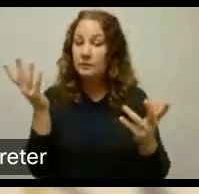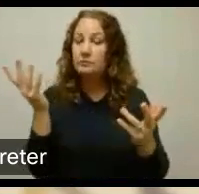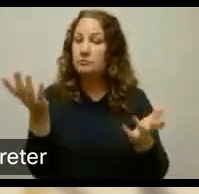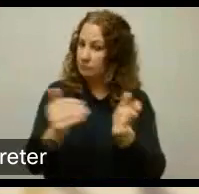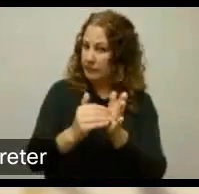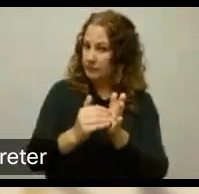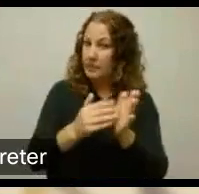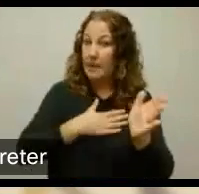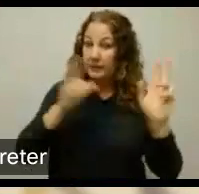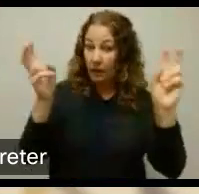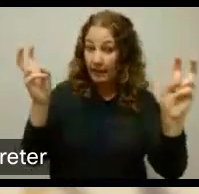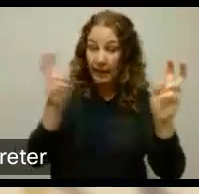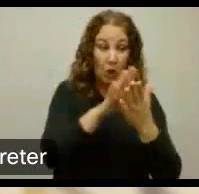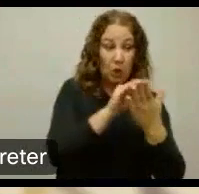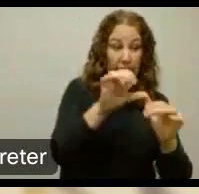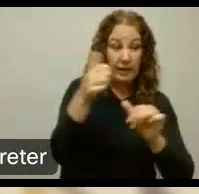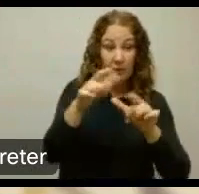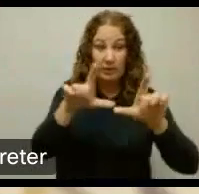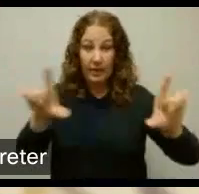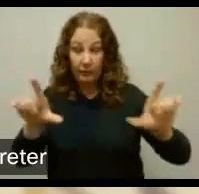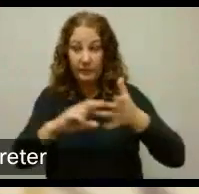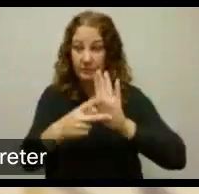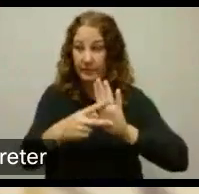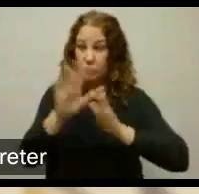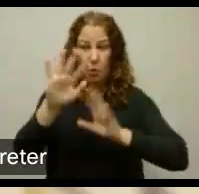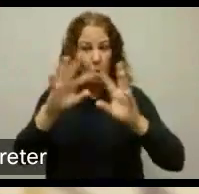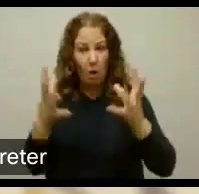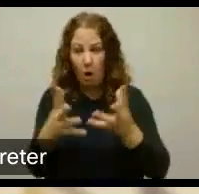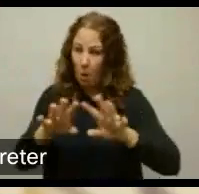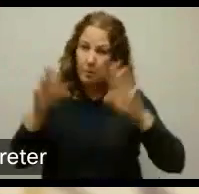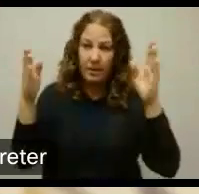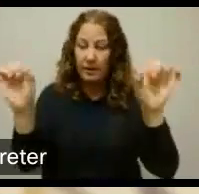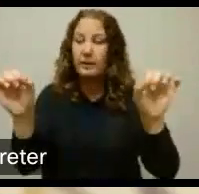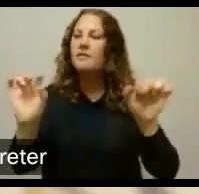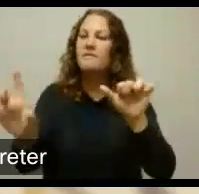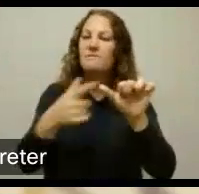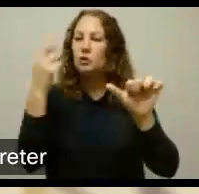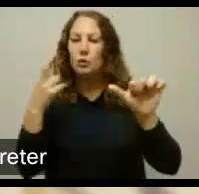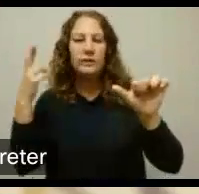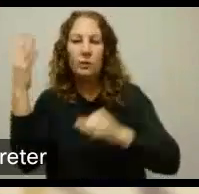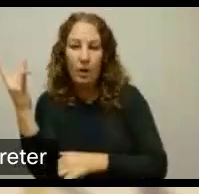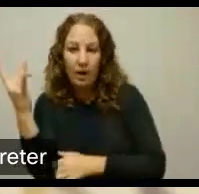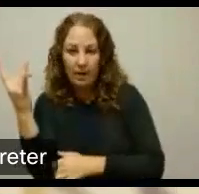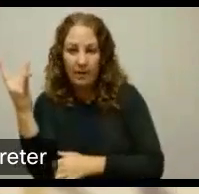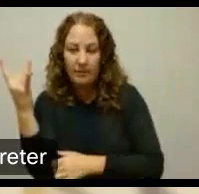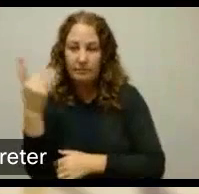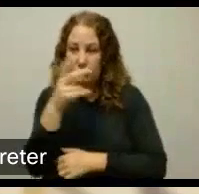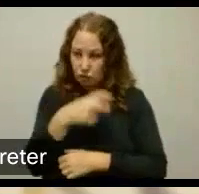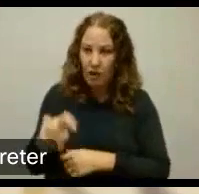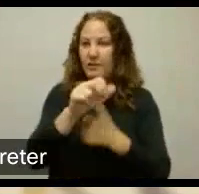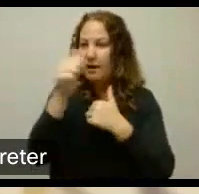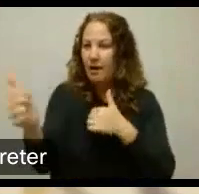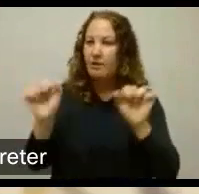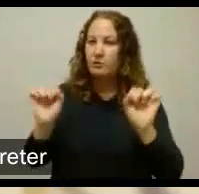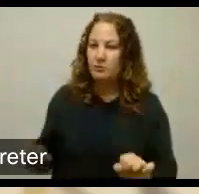my topic, that learning another language opens up your world. Well, this is my first reason why. Traveling abroad, you